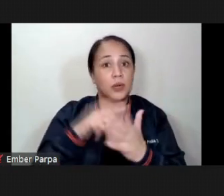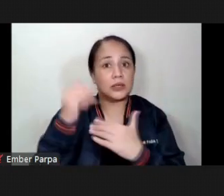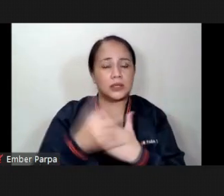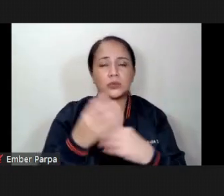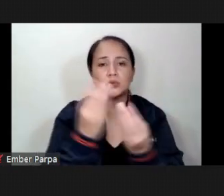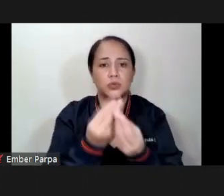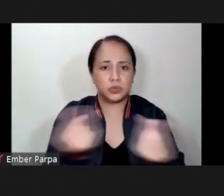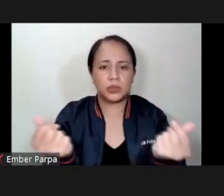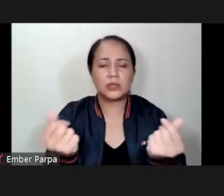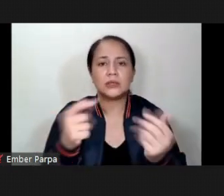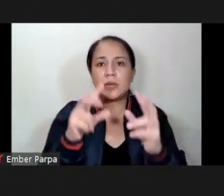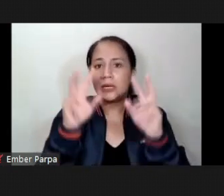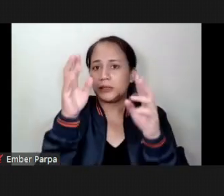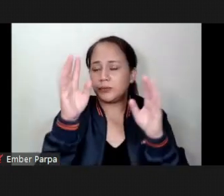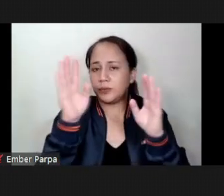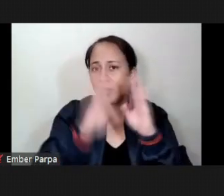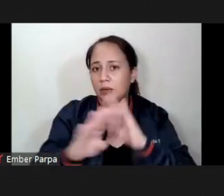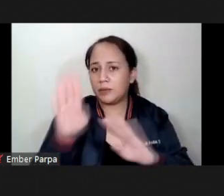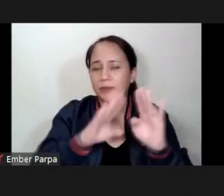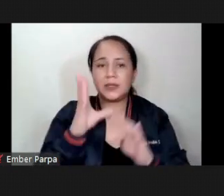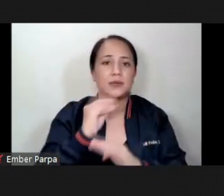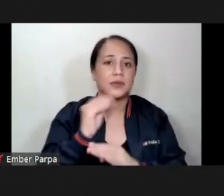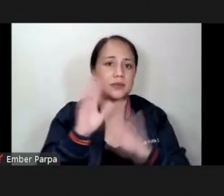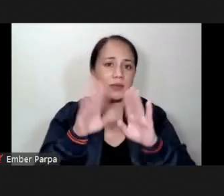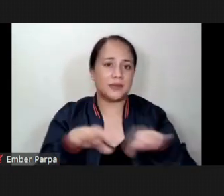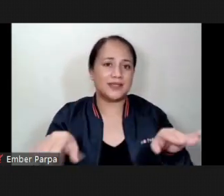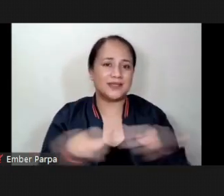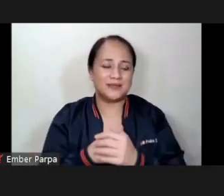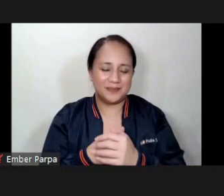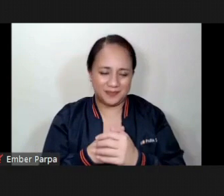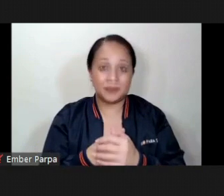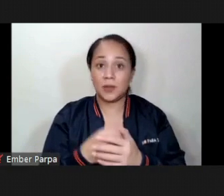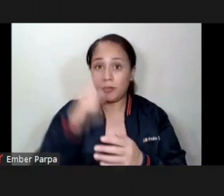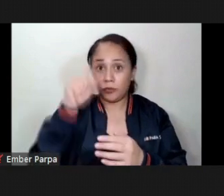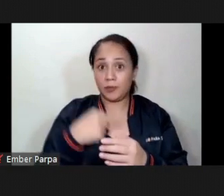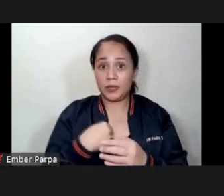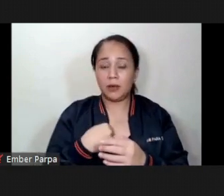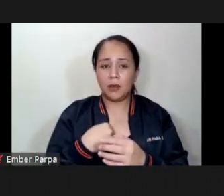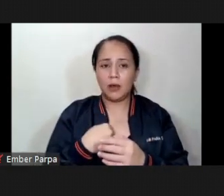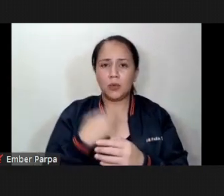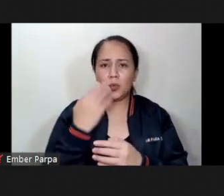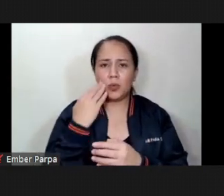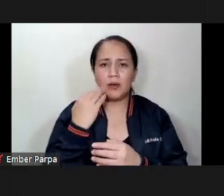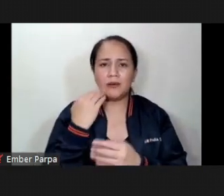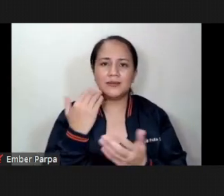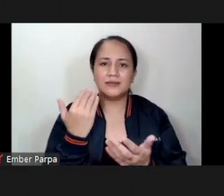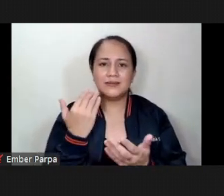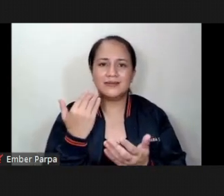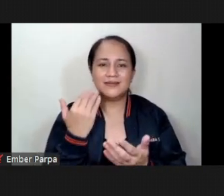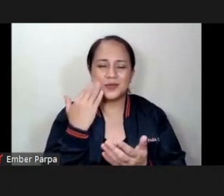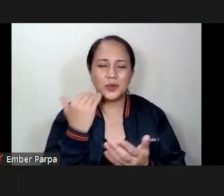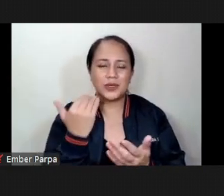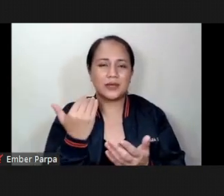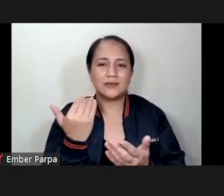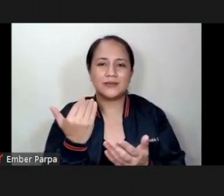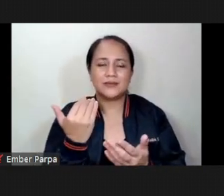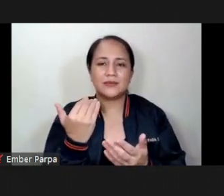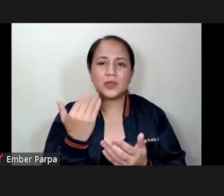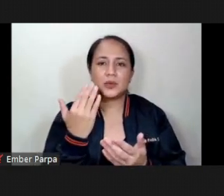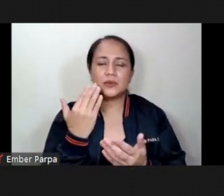yung mga issues na kinakaharap ng mga bata. At para sa akin, kulang pa talaga yung